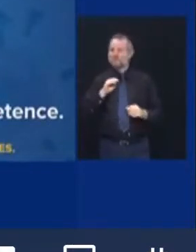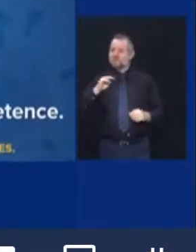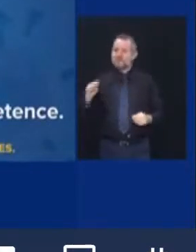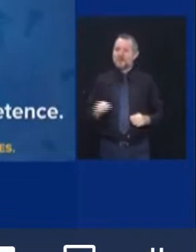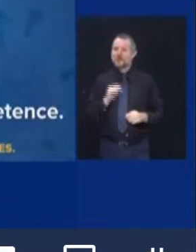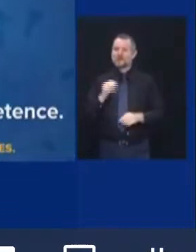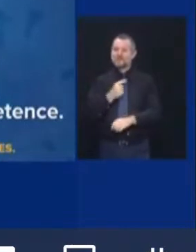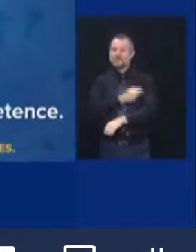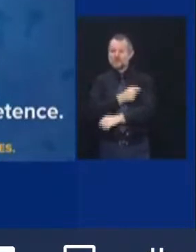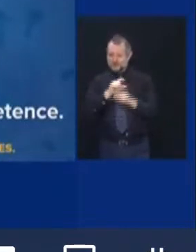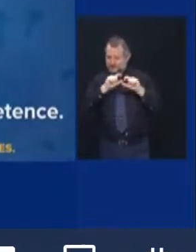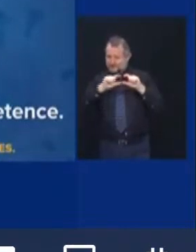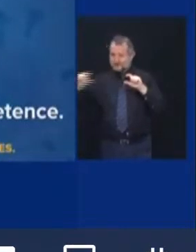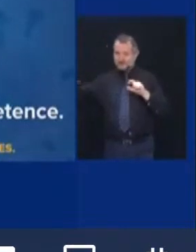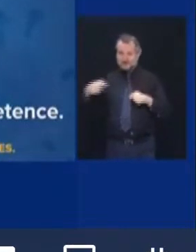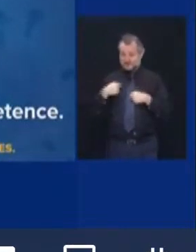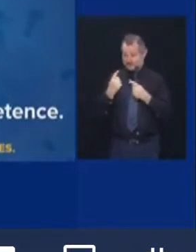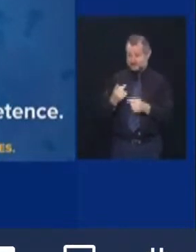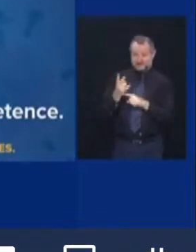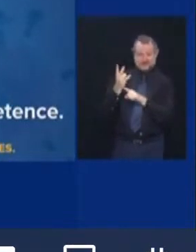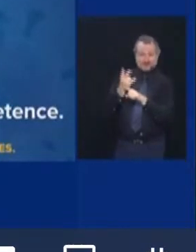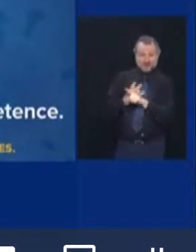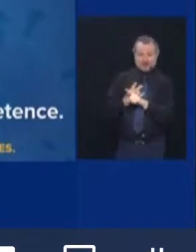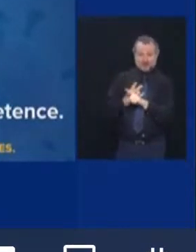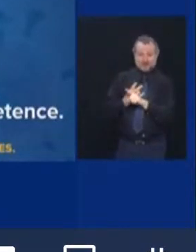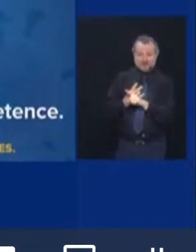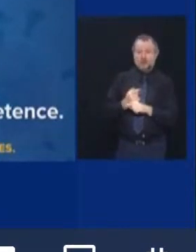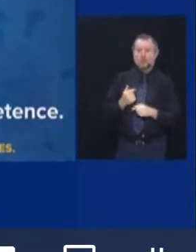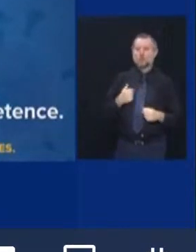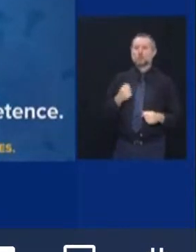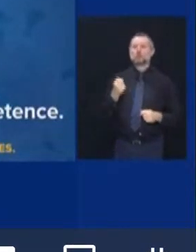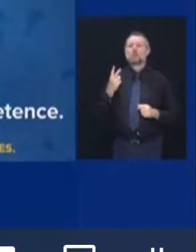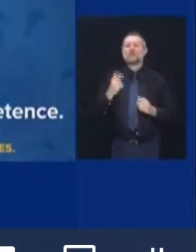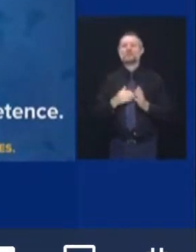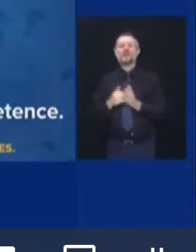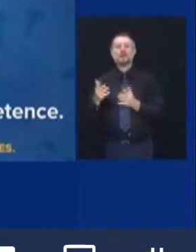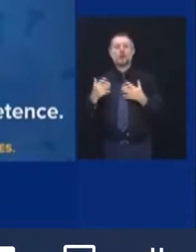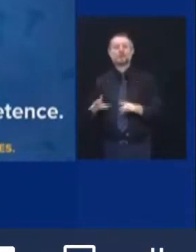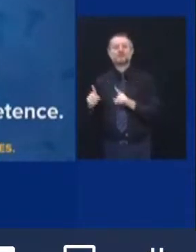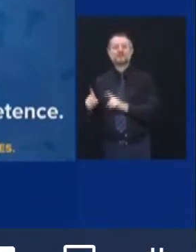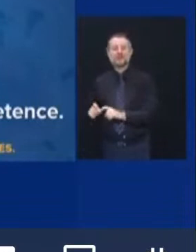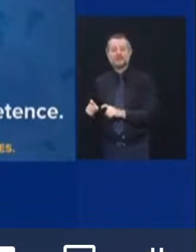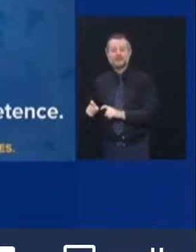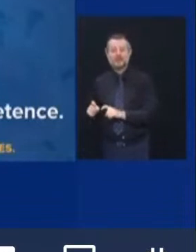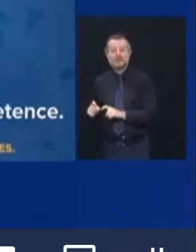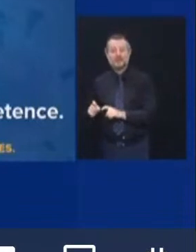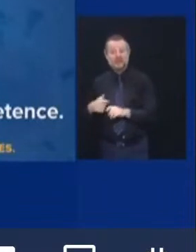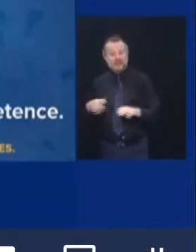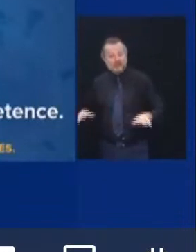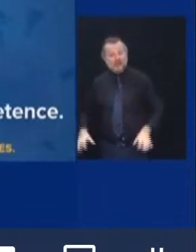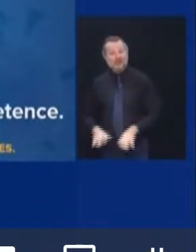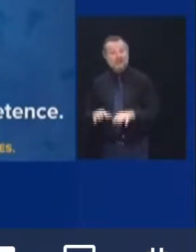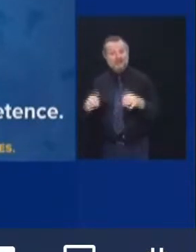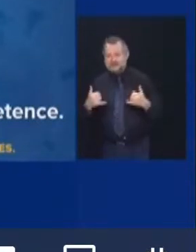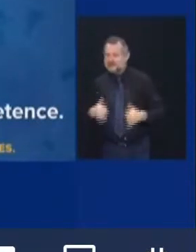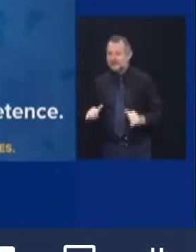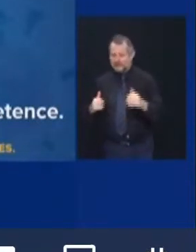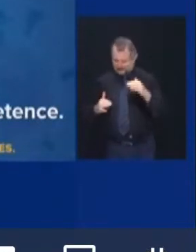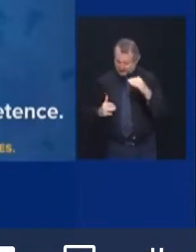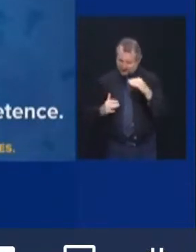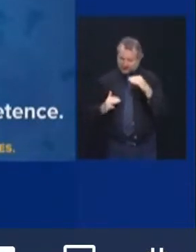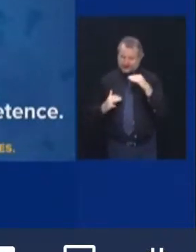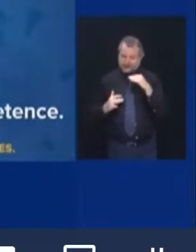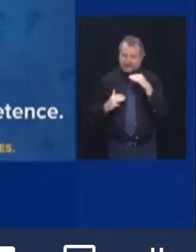12 million tests in 7 days, moving heaven and earth, in 7 months, in heaven and earth, 800 testing